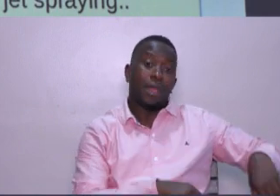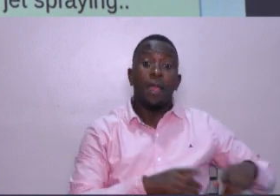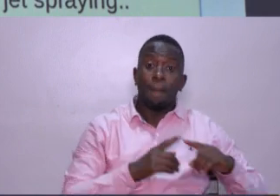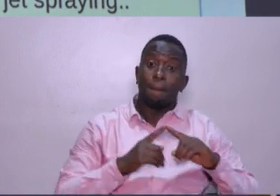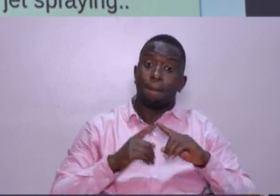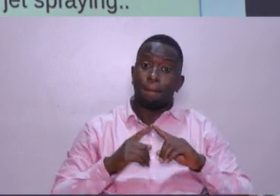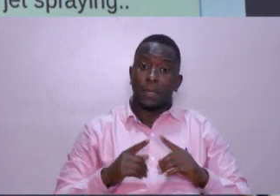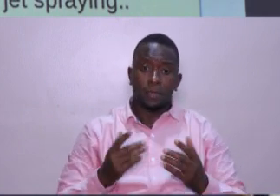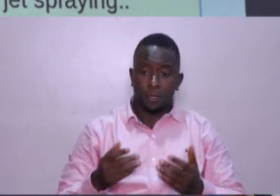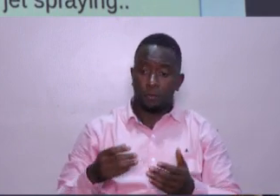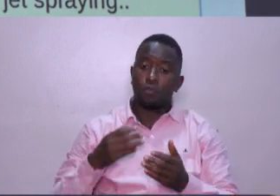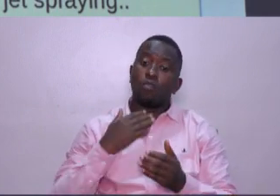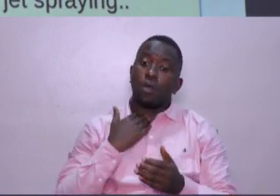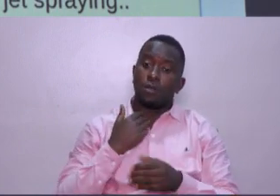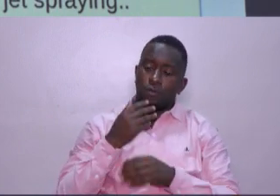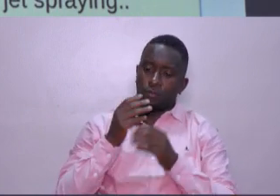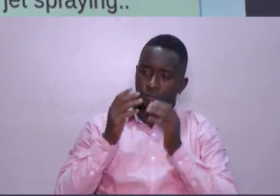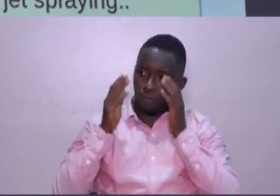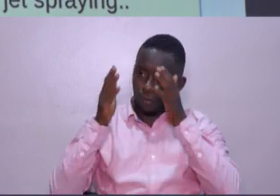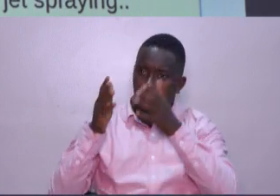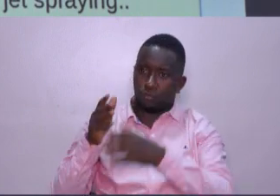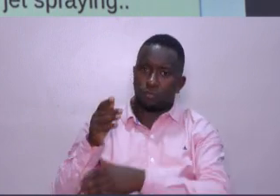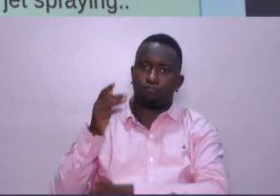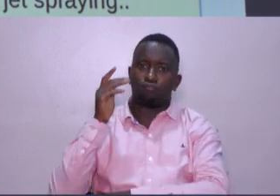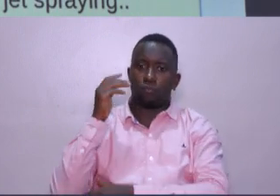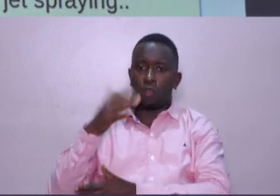Then sprinkler